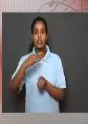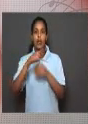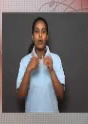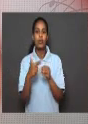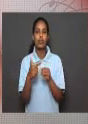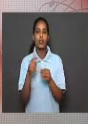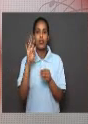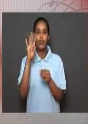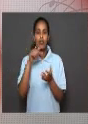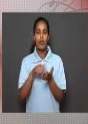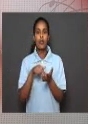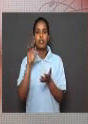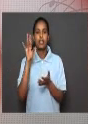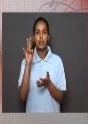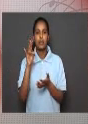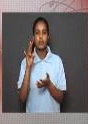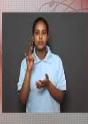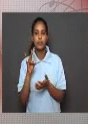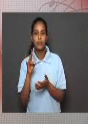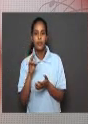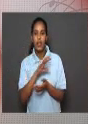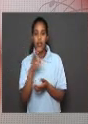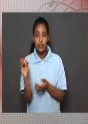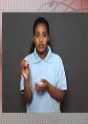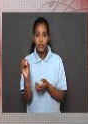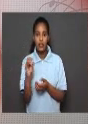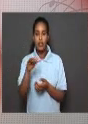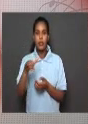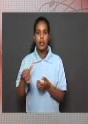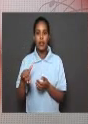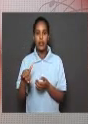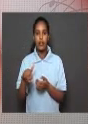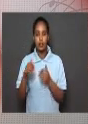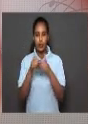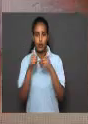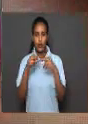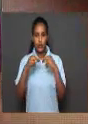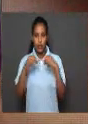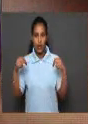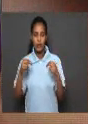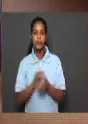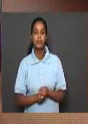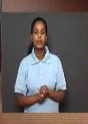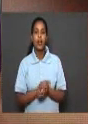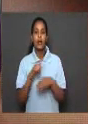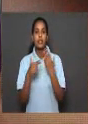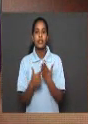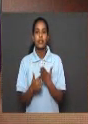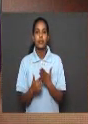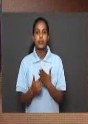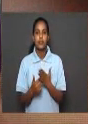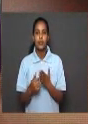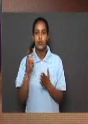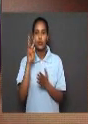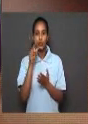about 4.7 and remaining neutral. However,